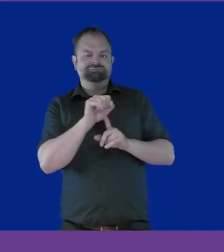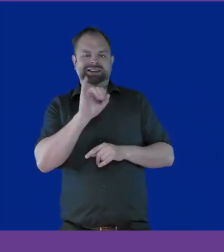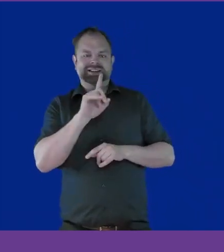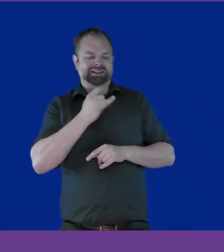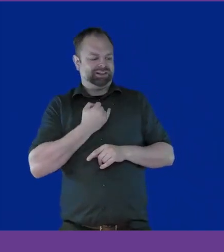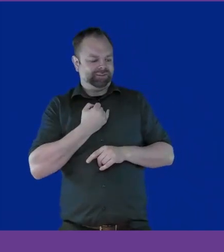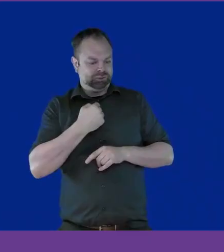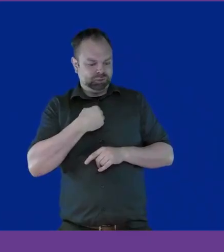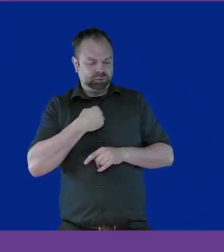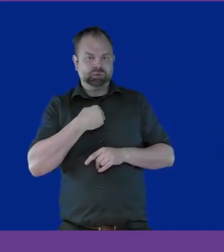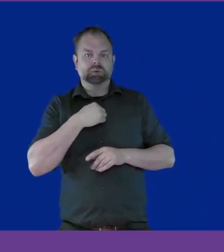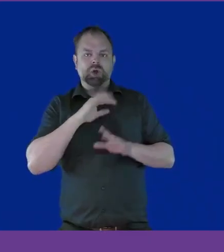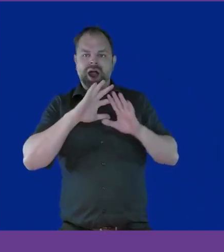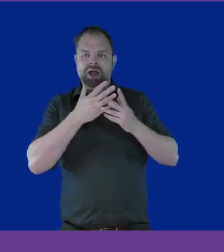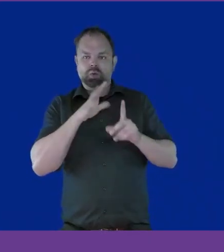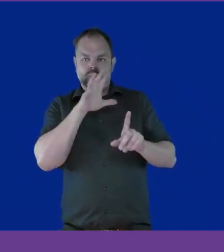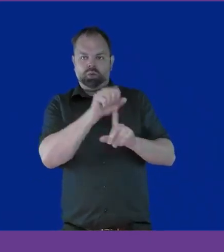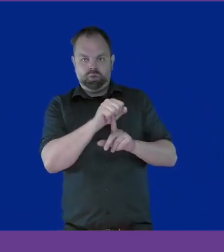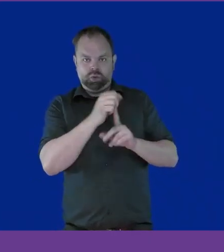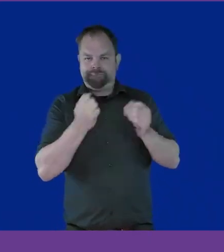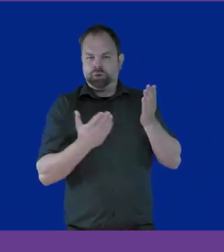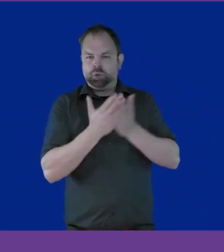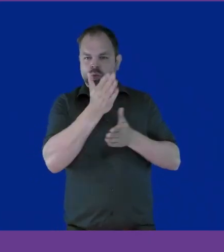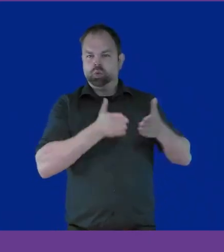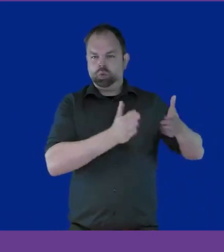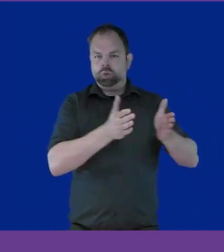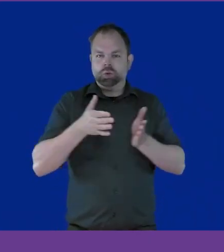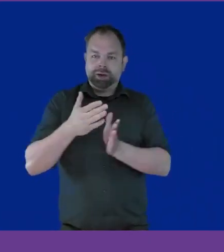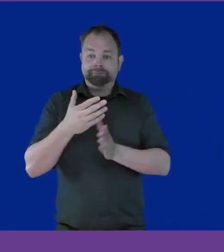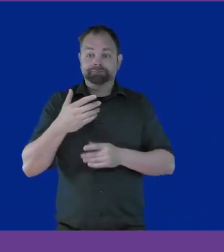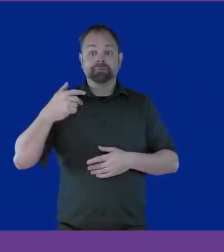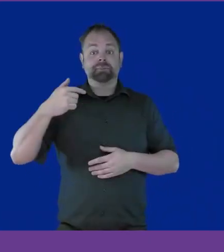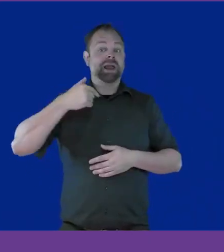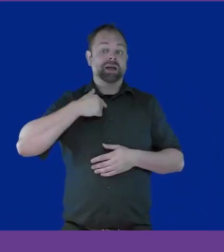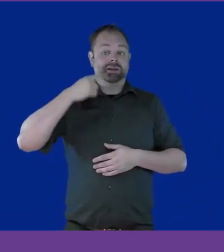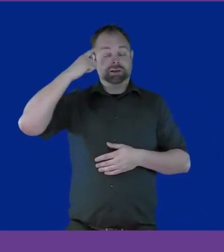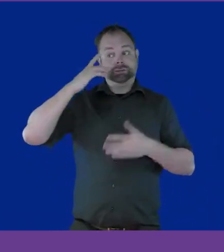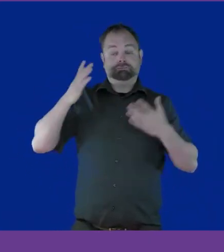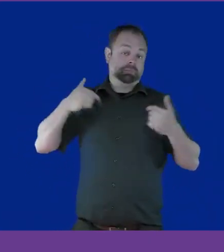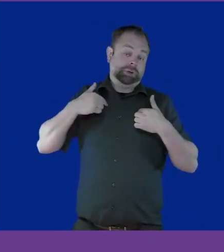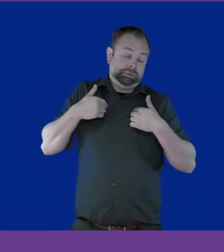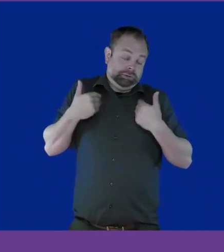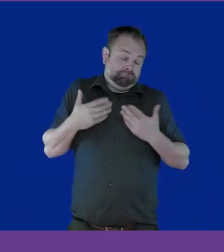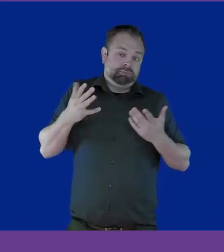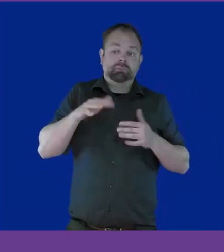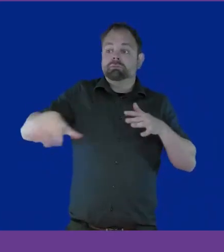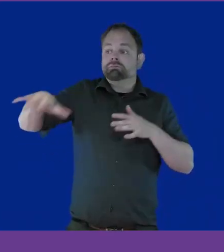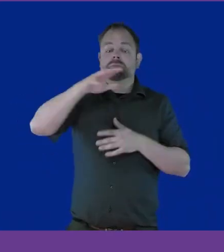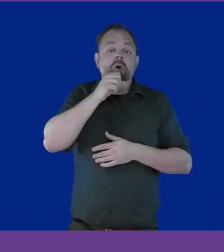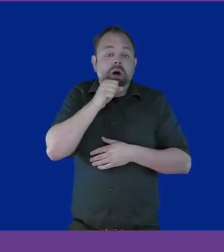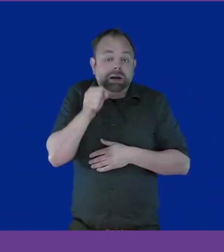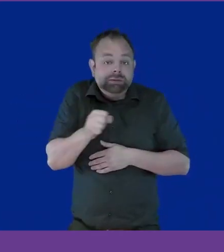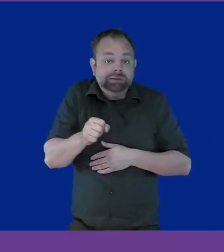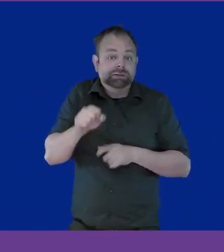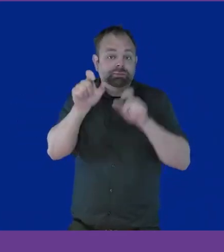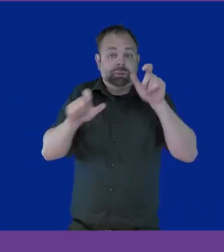myself, aging population, and so on, there is a bit of need. How can we do the training? How can we transfer the knowledge?